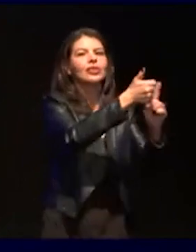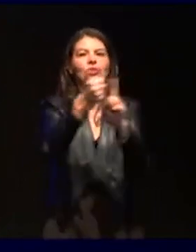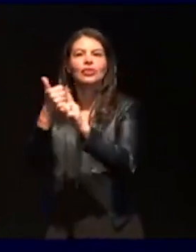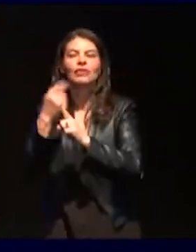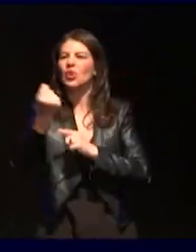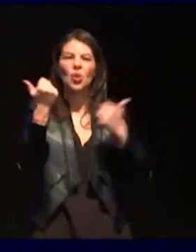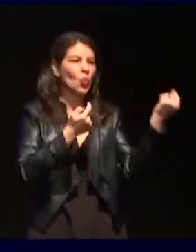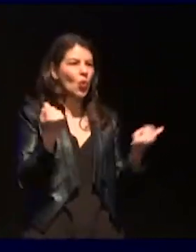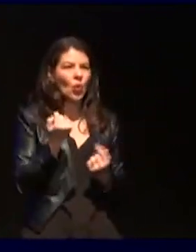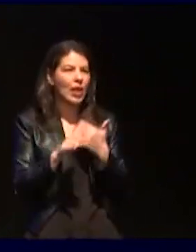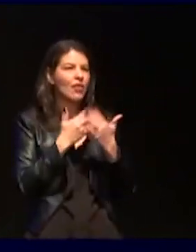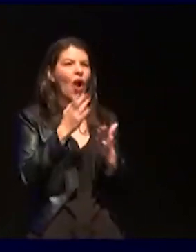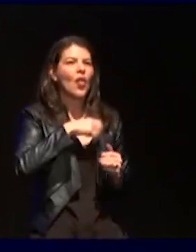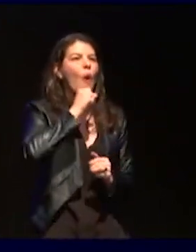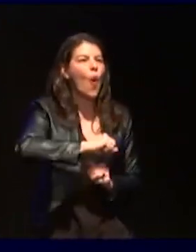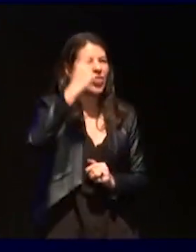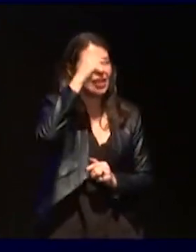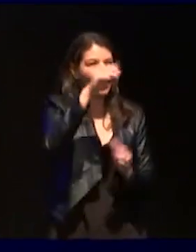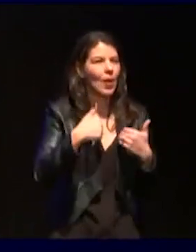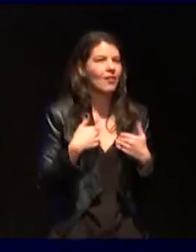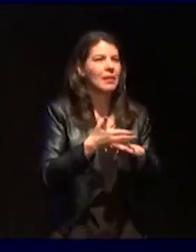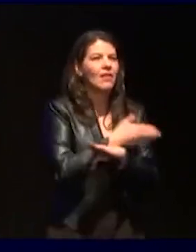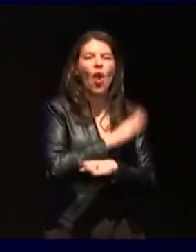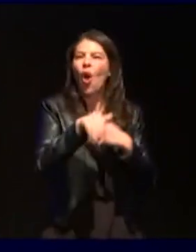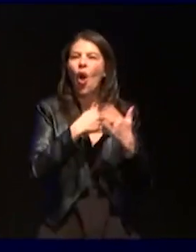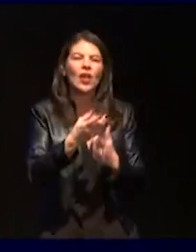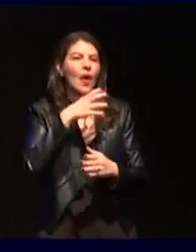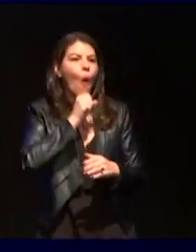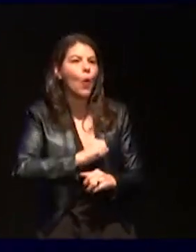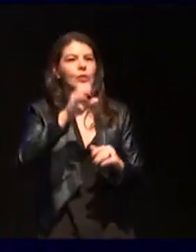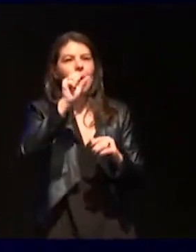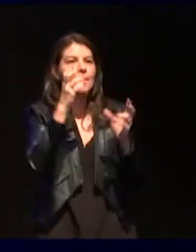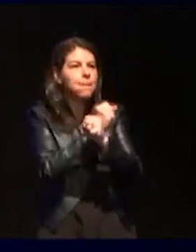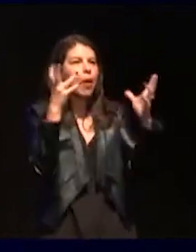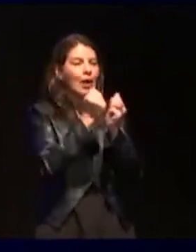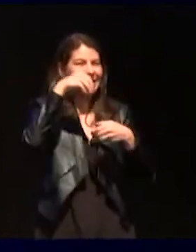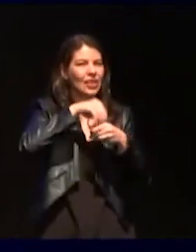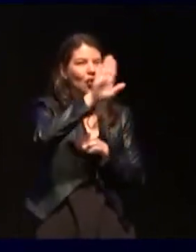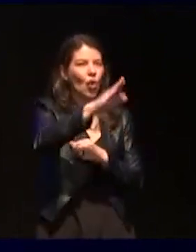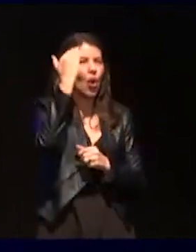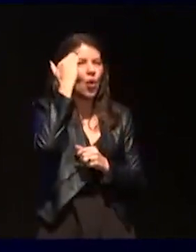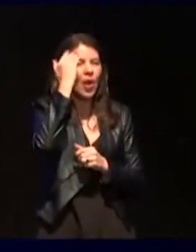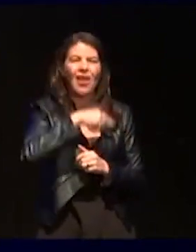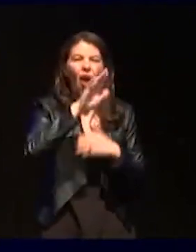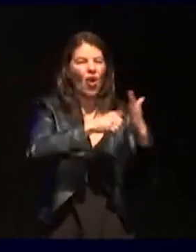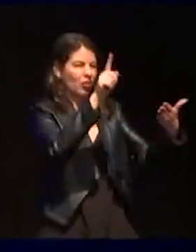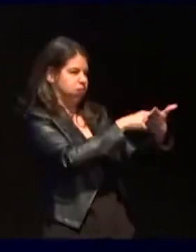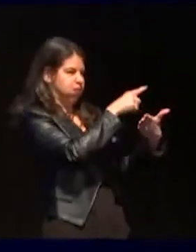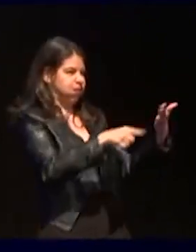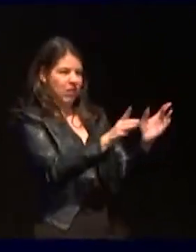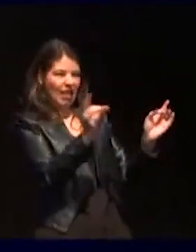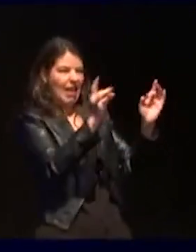of the landmines in your own mind, changing yourself to get rid of the bombs in your own awareness, the judgment, the hate,